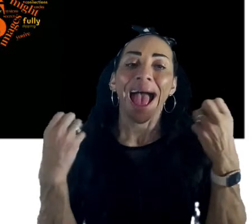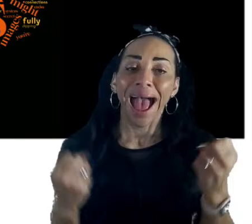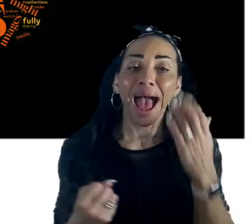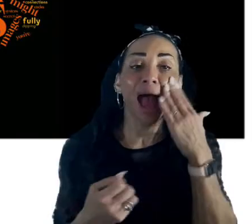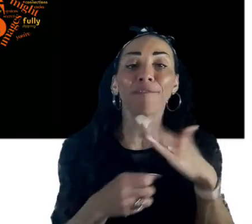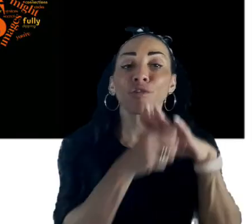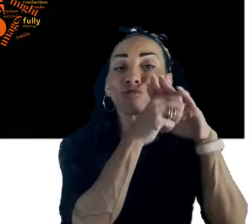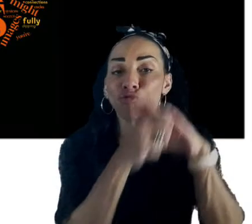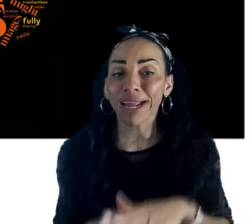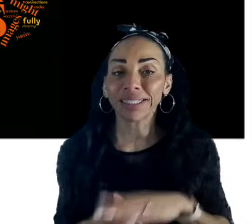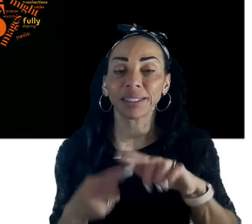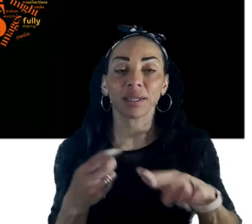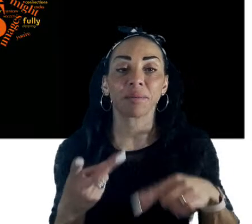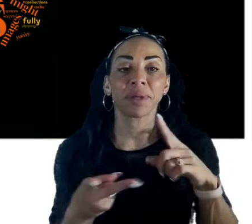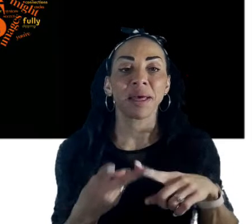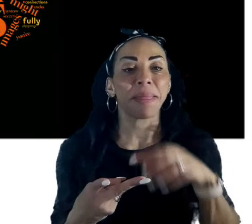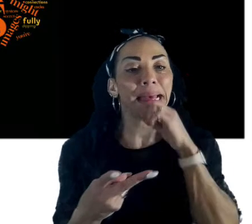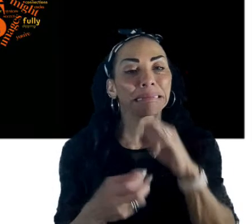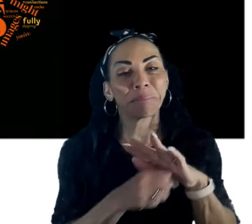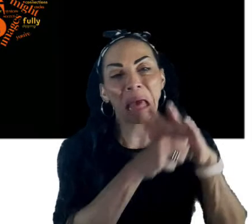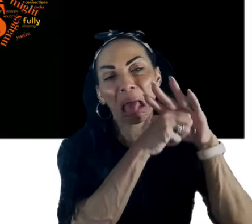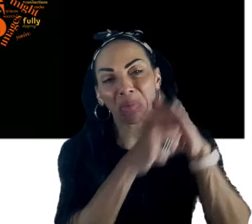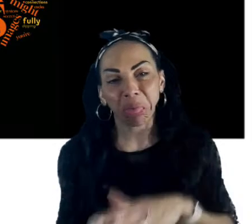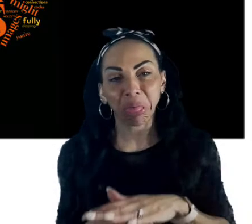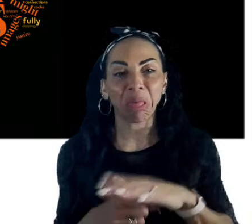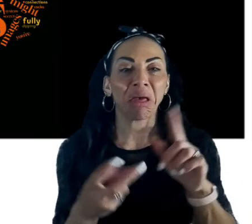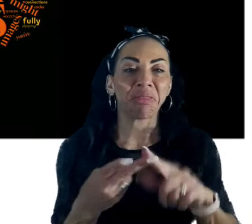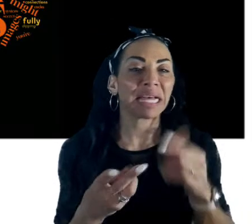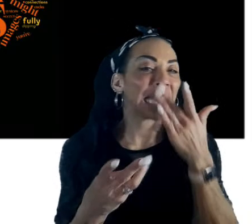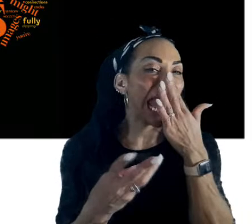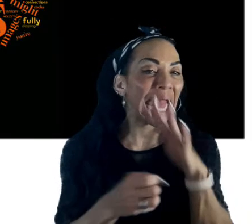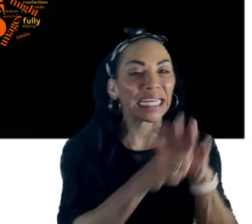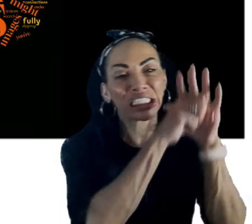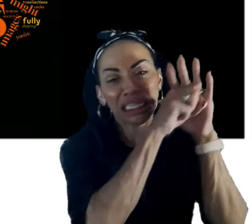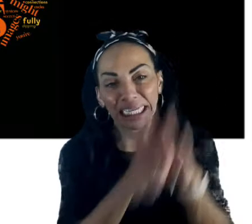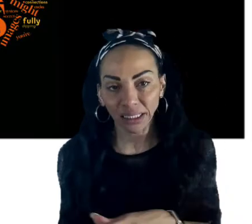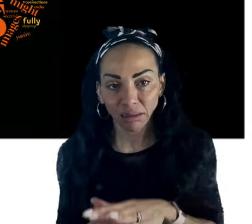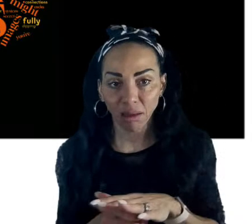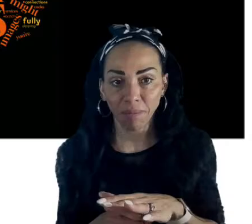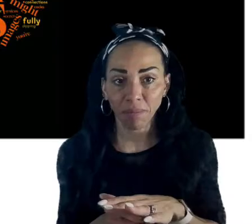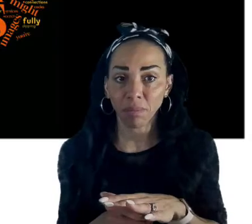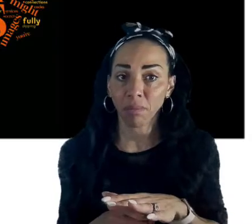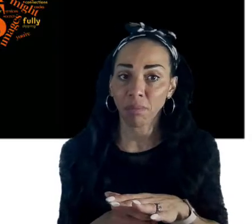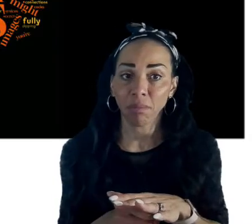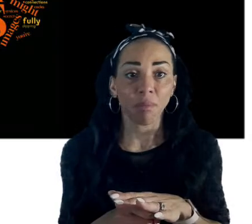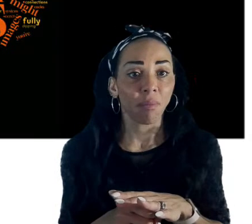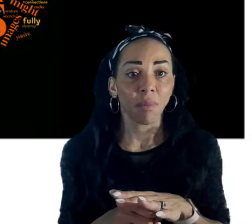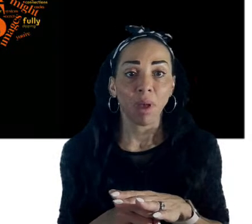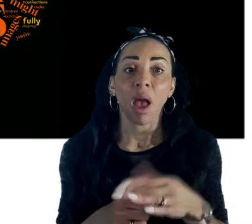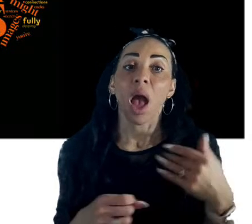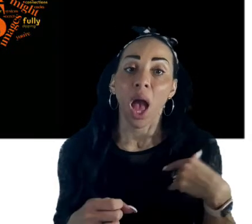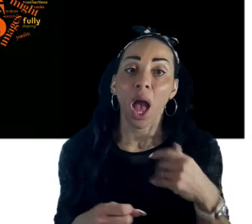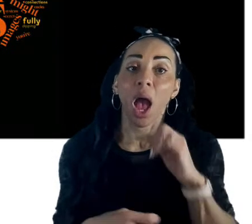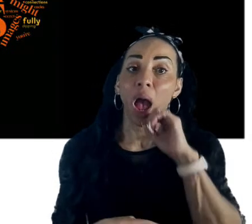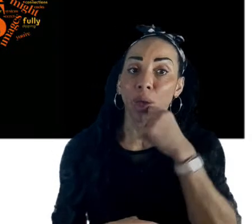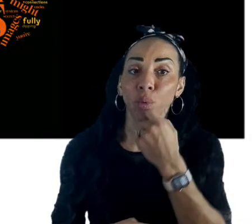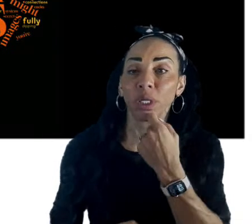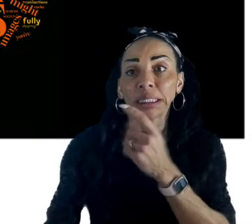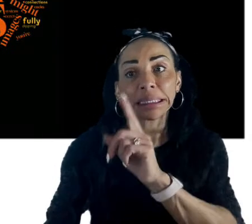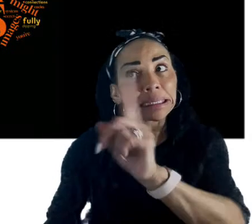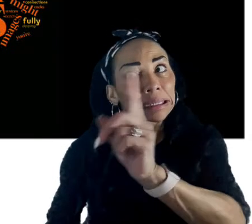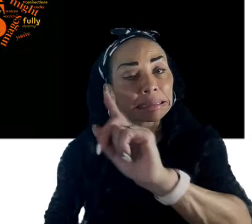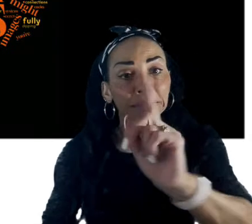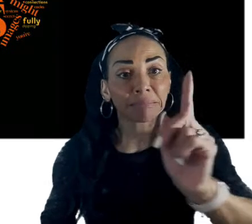there is ageism, and I would often take it upon myself to call that action out if I could.